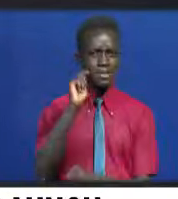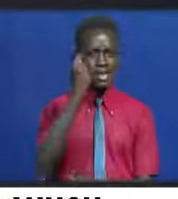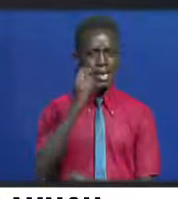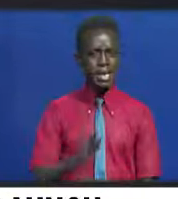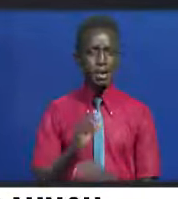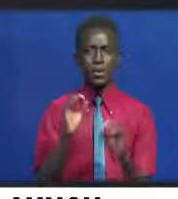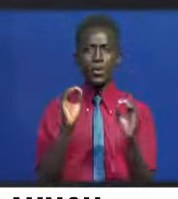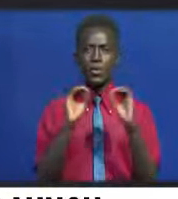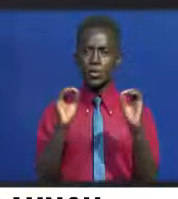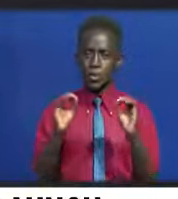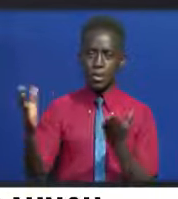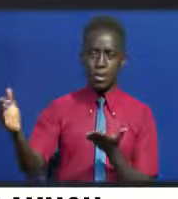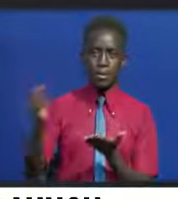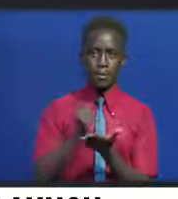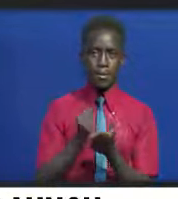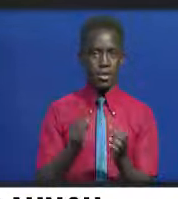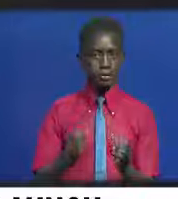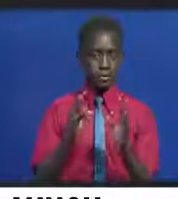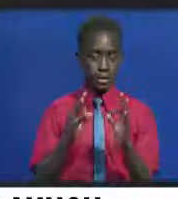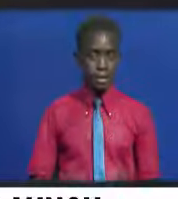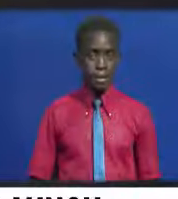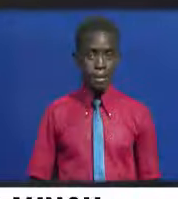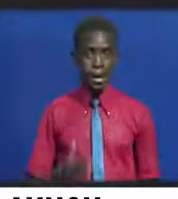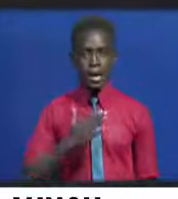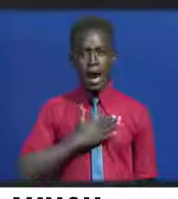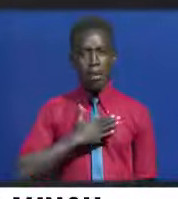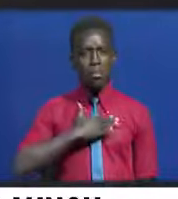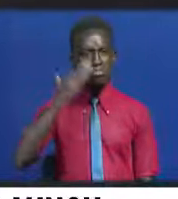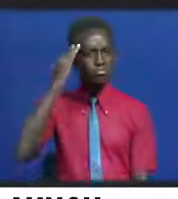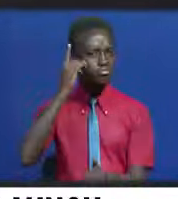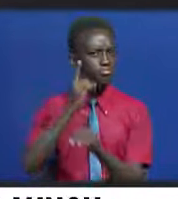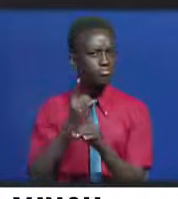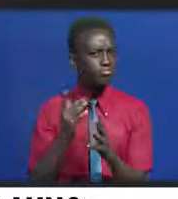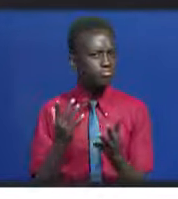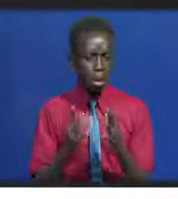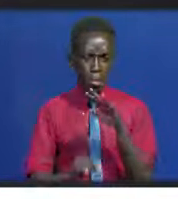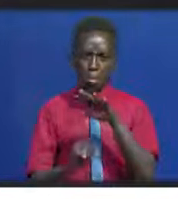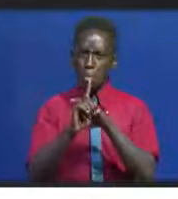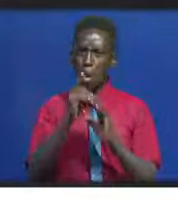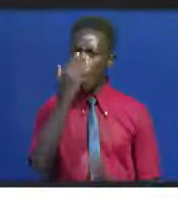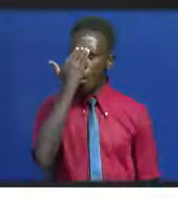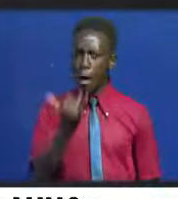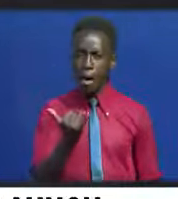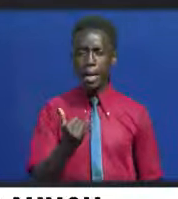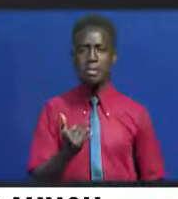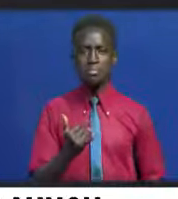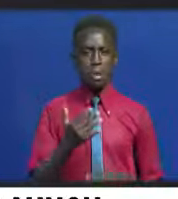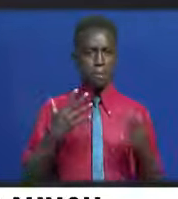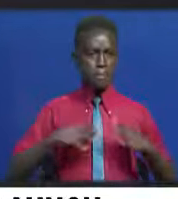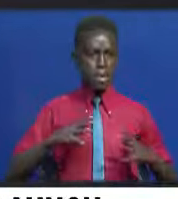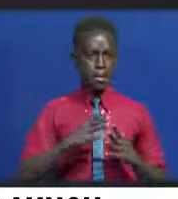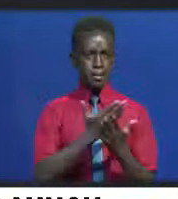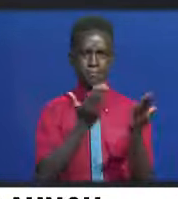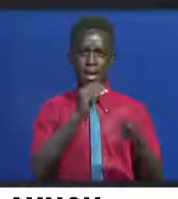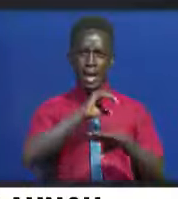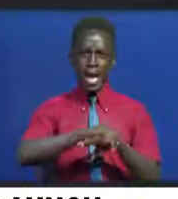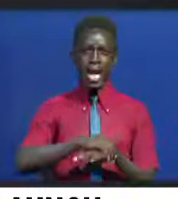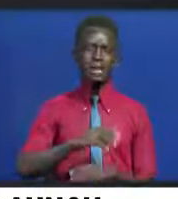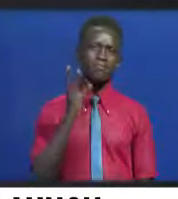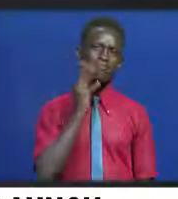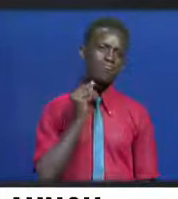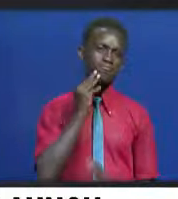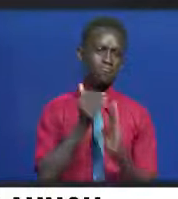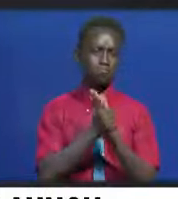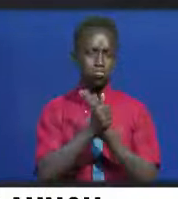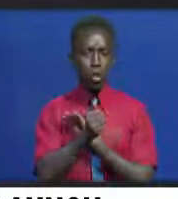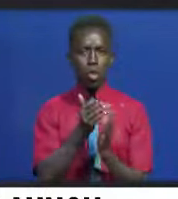Our decision is informed by the fact that these skilled people acquired competencies through informal and